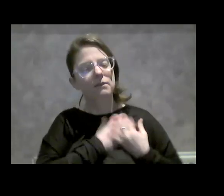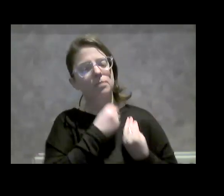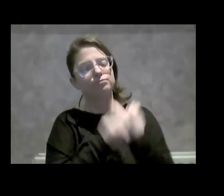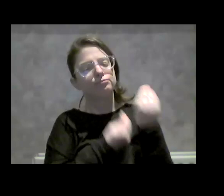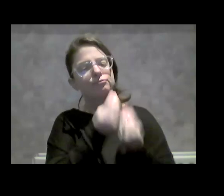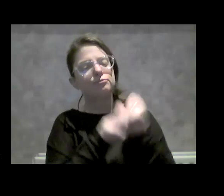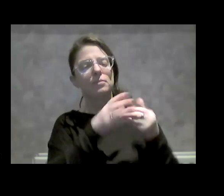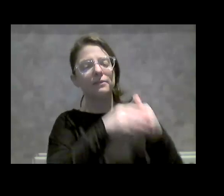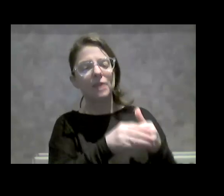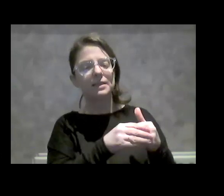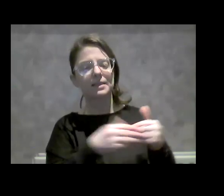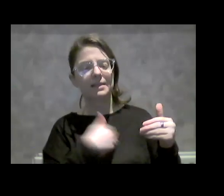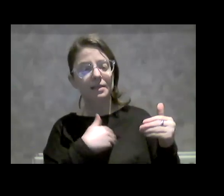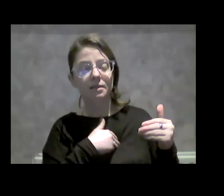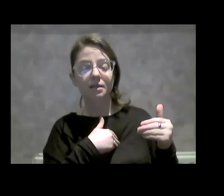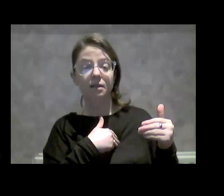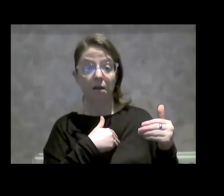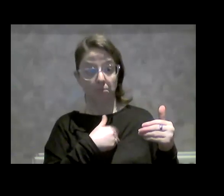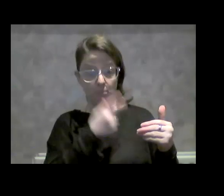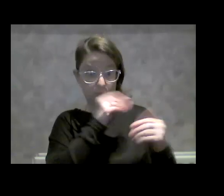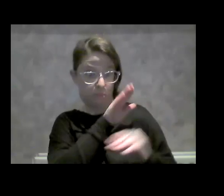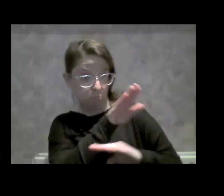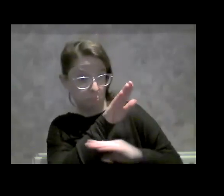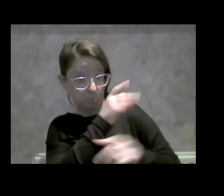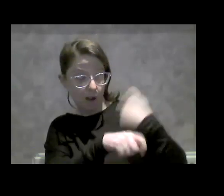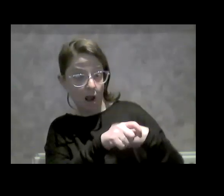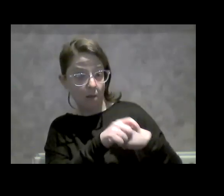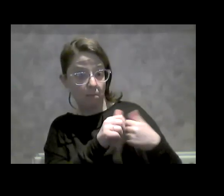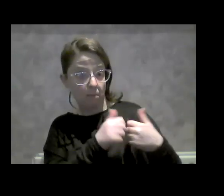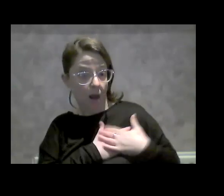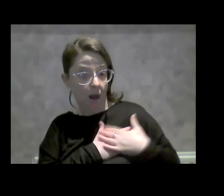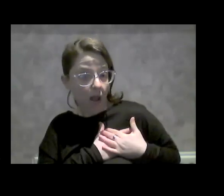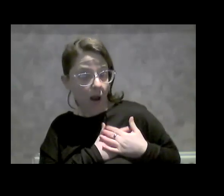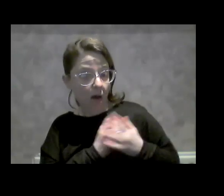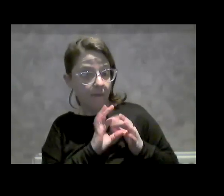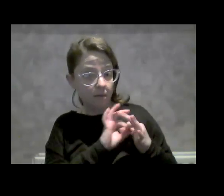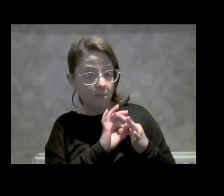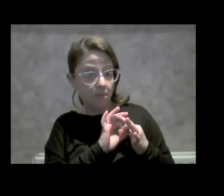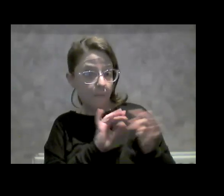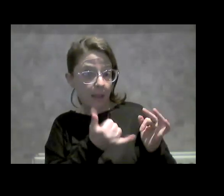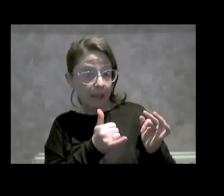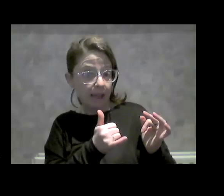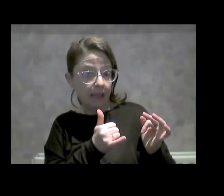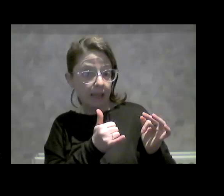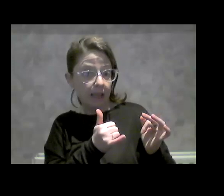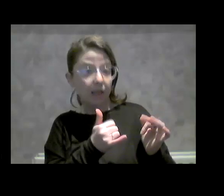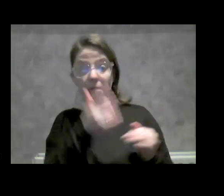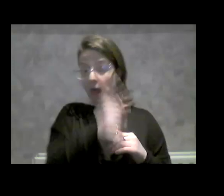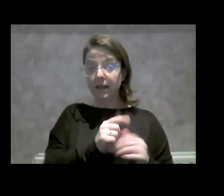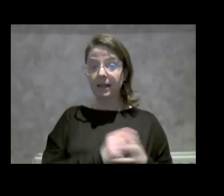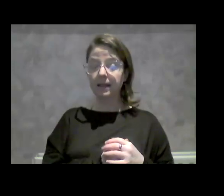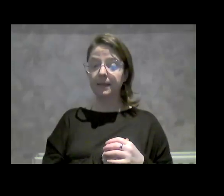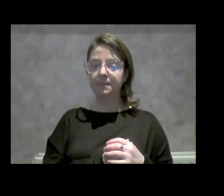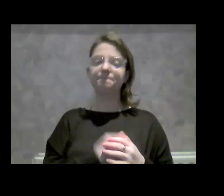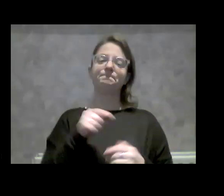heart, maybe a lover at some point, maybe. And fortunately,